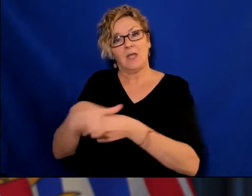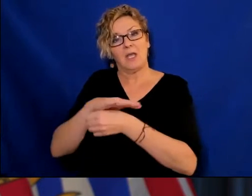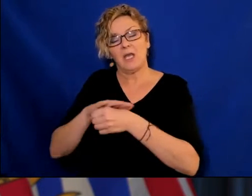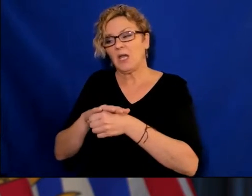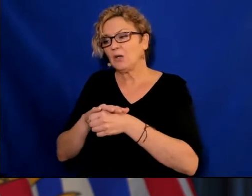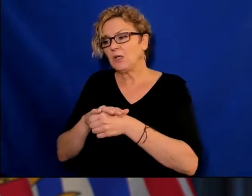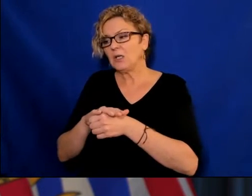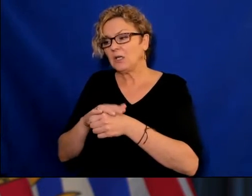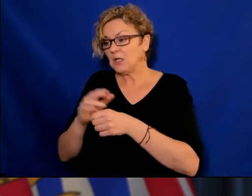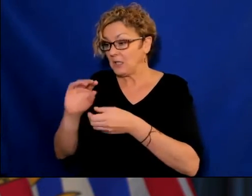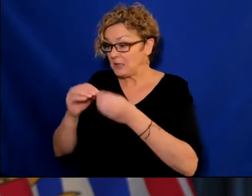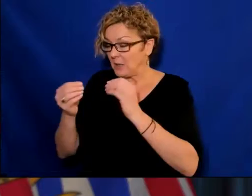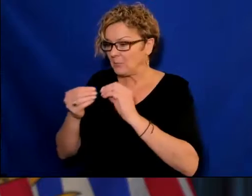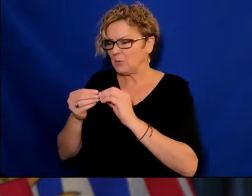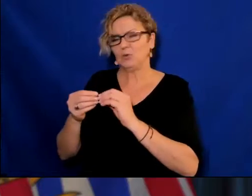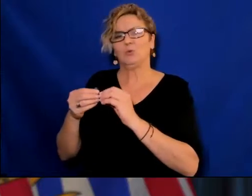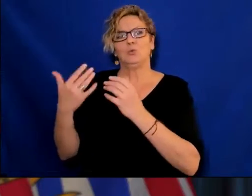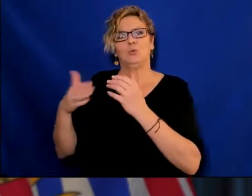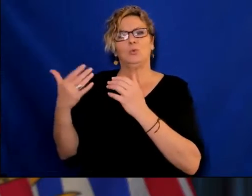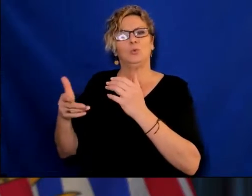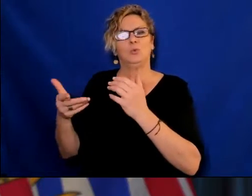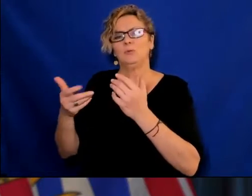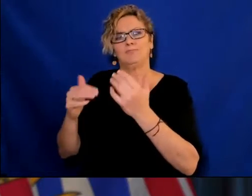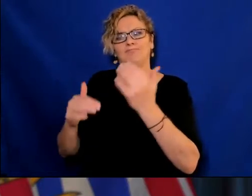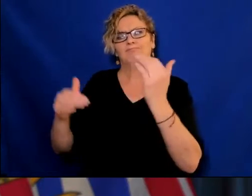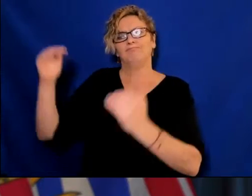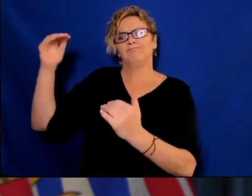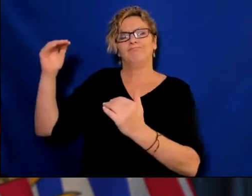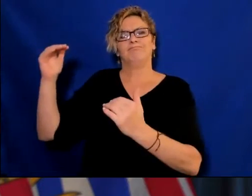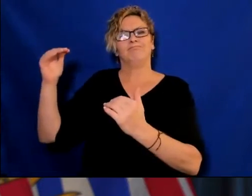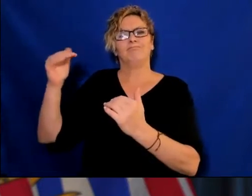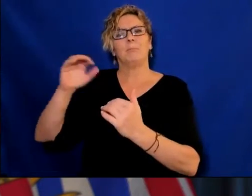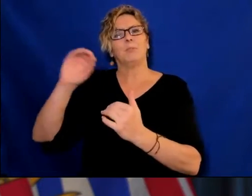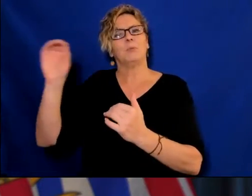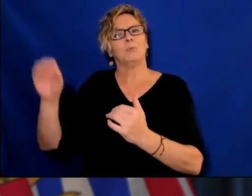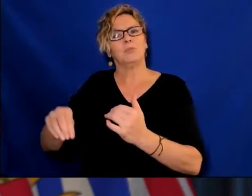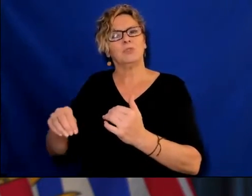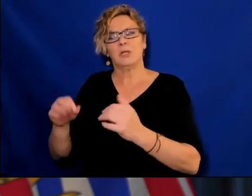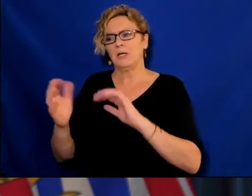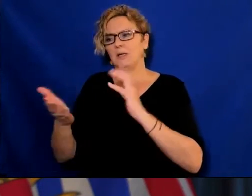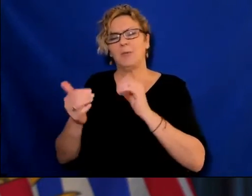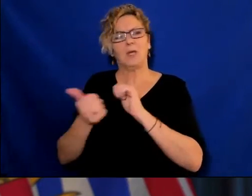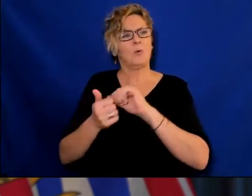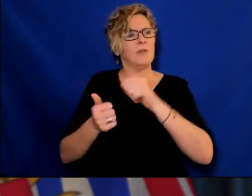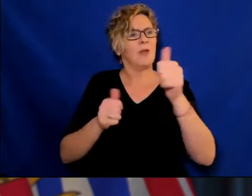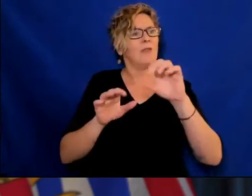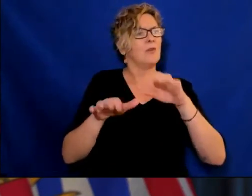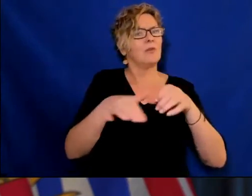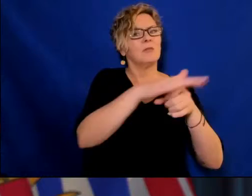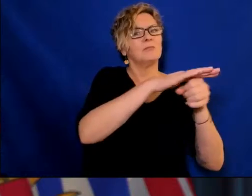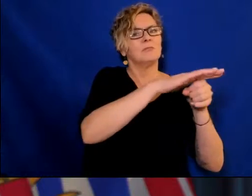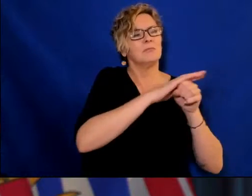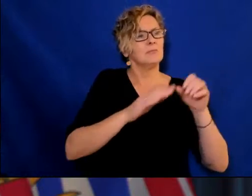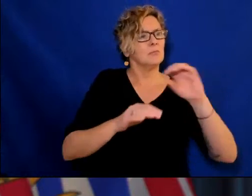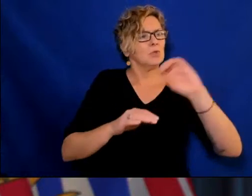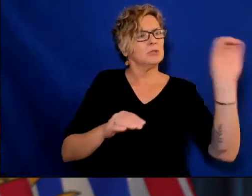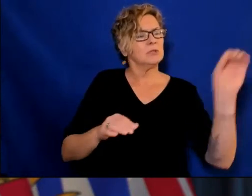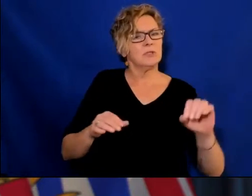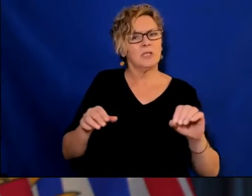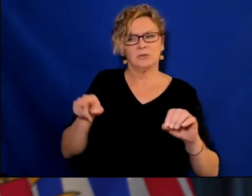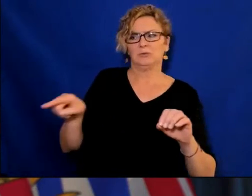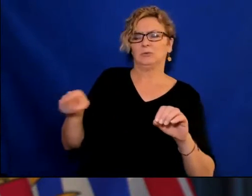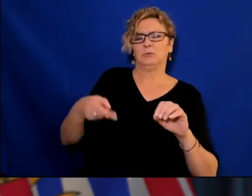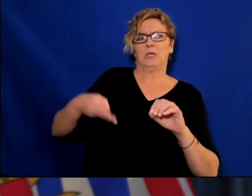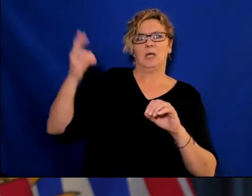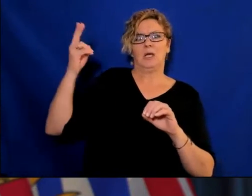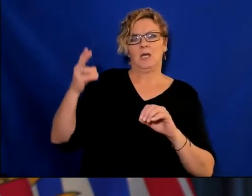the communities in French, that would be great. Thanks. Yeah, and, you know, we don't, as we've mentioned, we don't